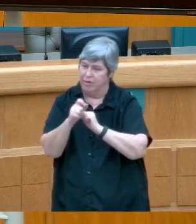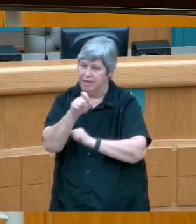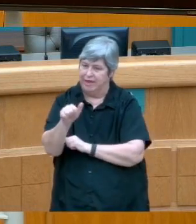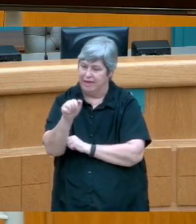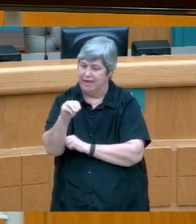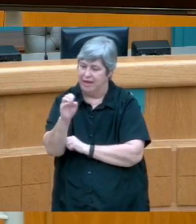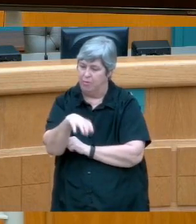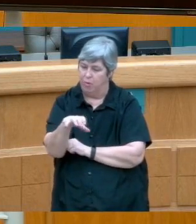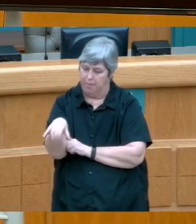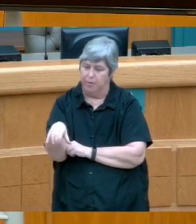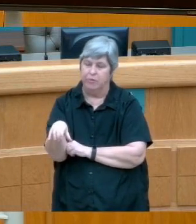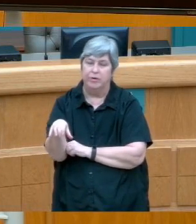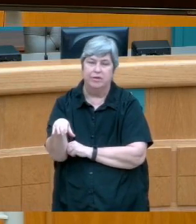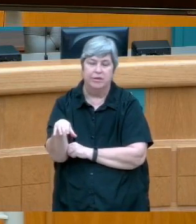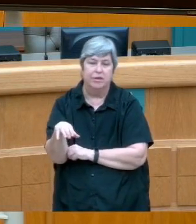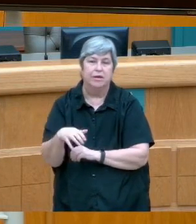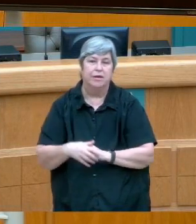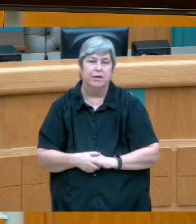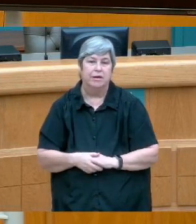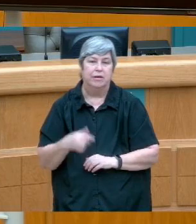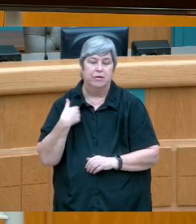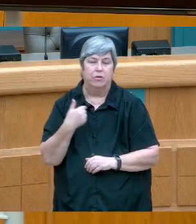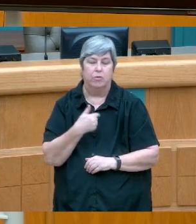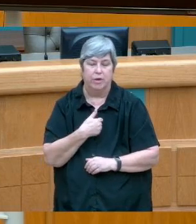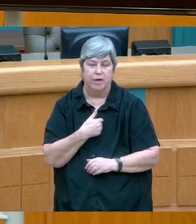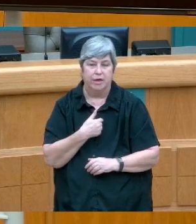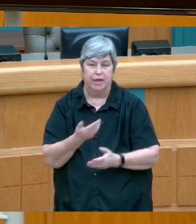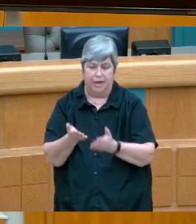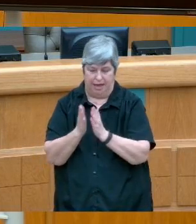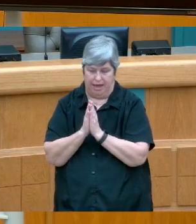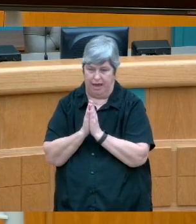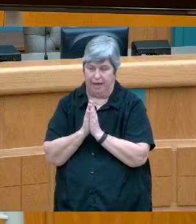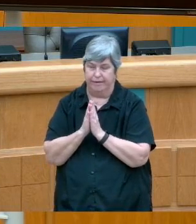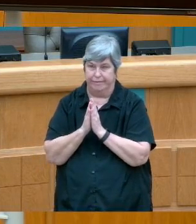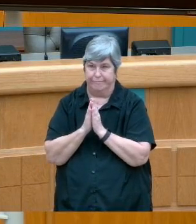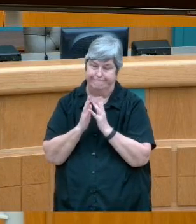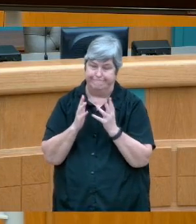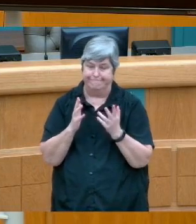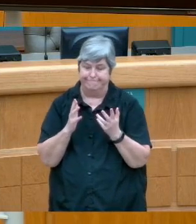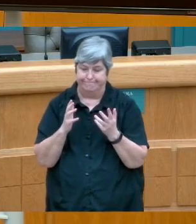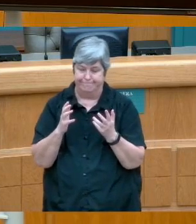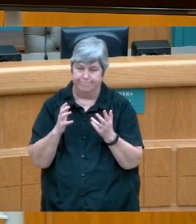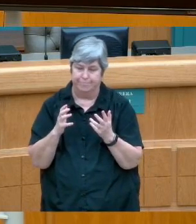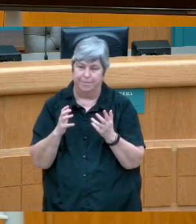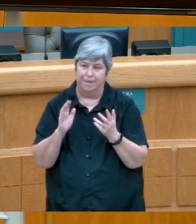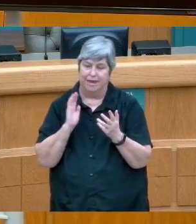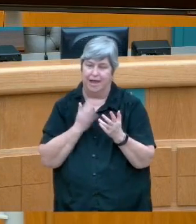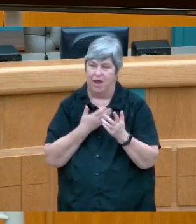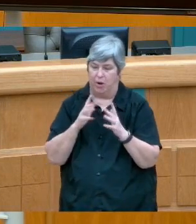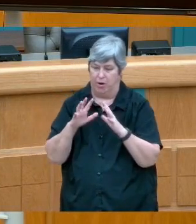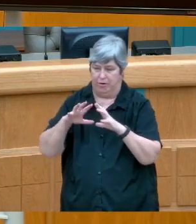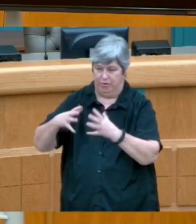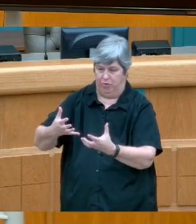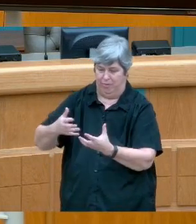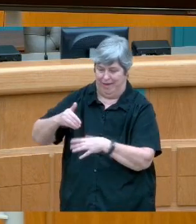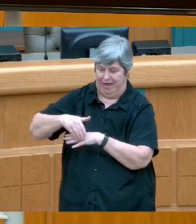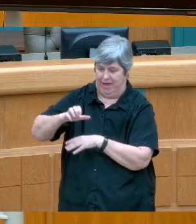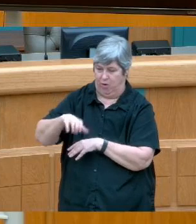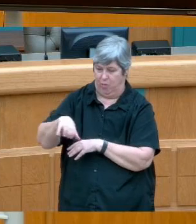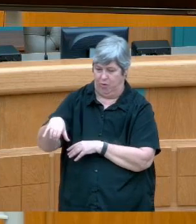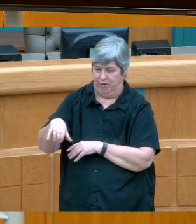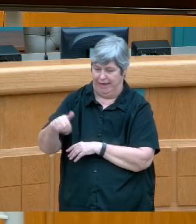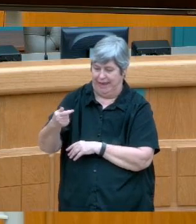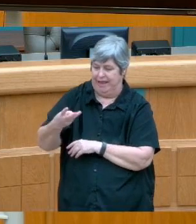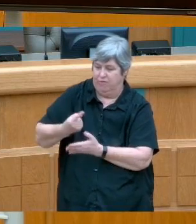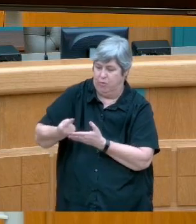Christi. And we asked Corpus Christi, our teams at Corpus Christi several